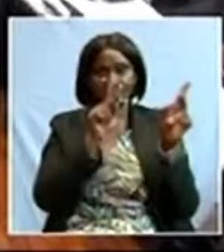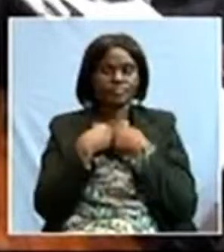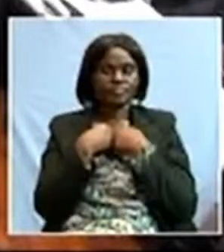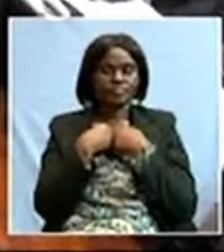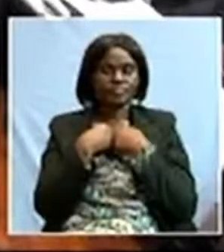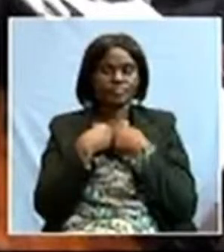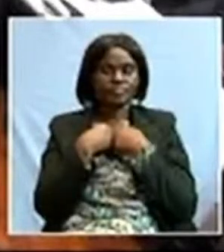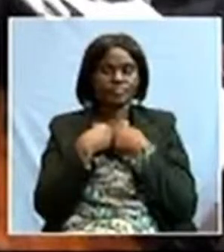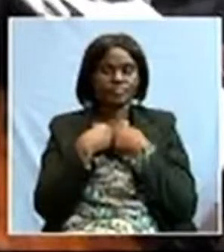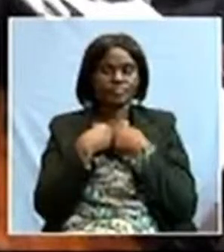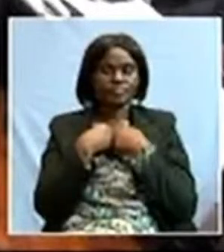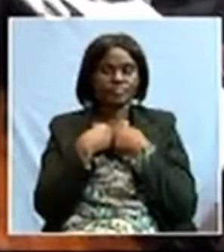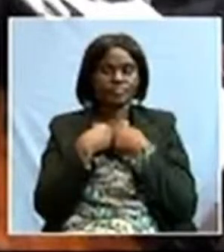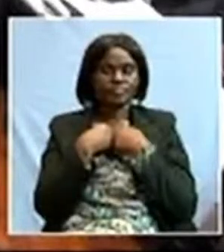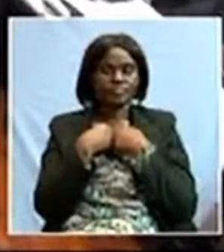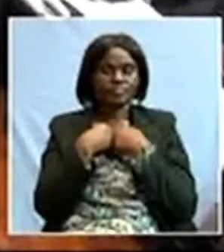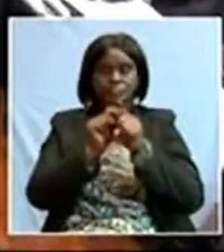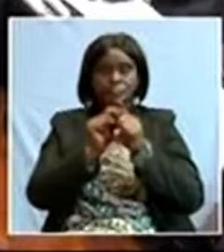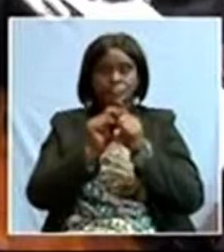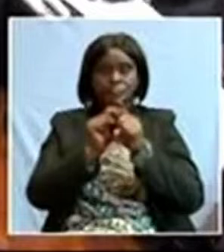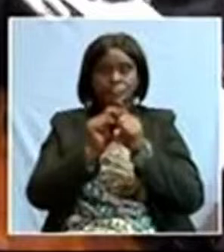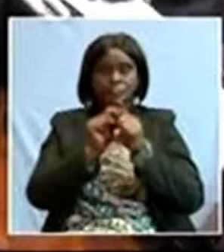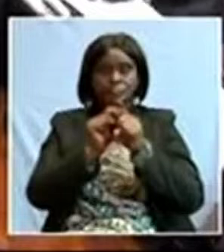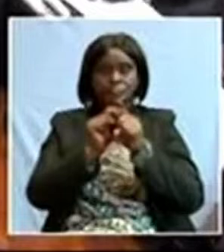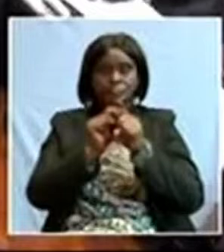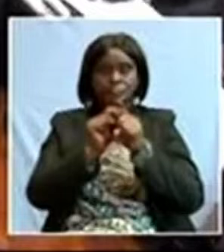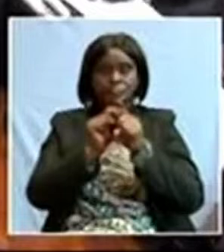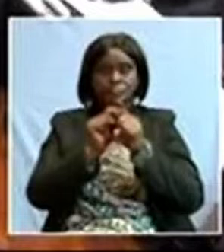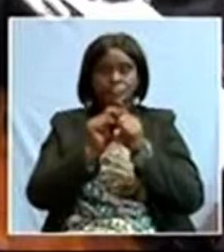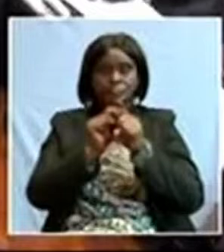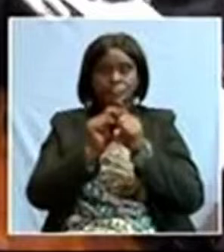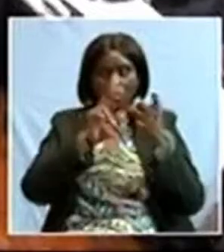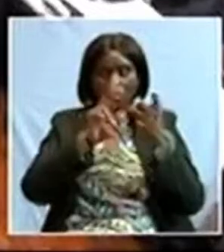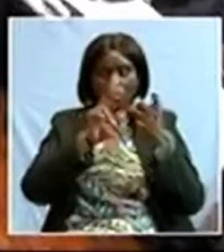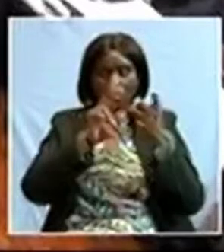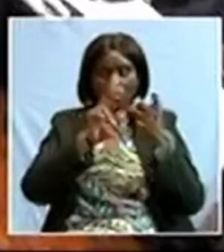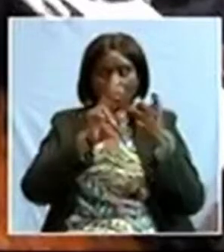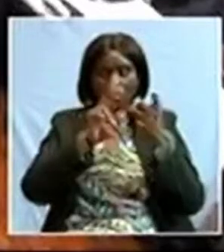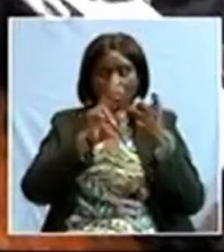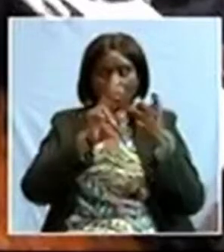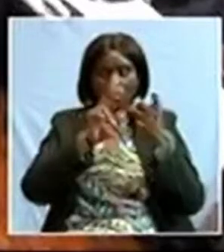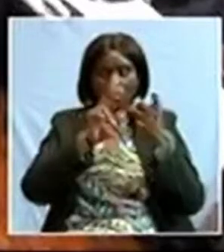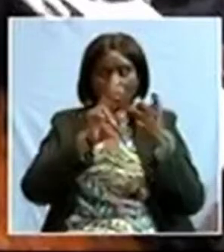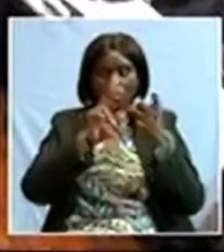their performance actually, or their re-election is